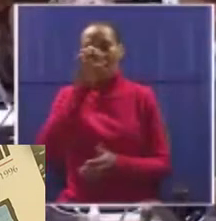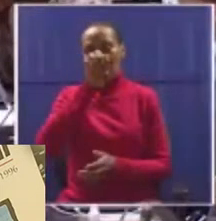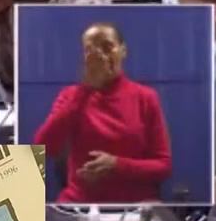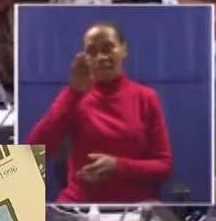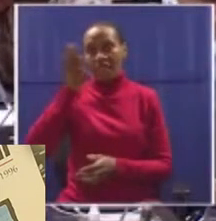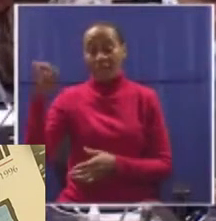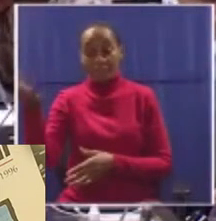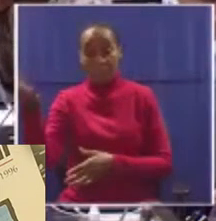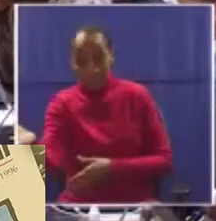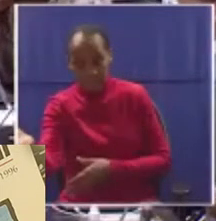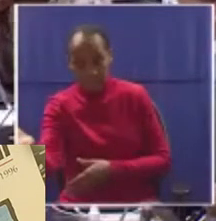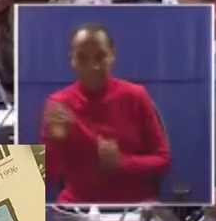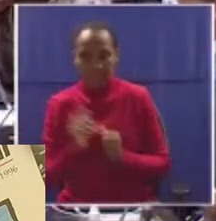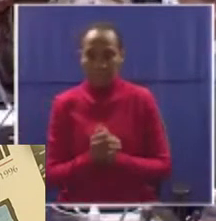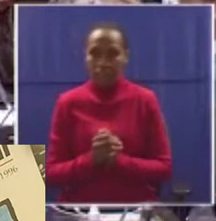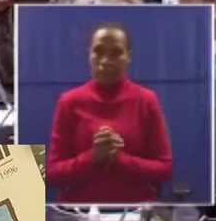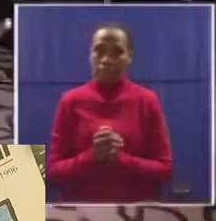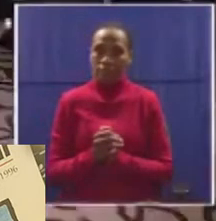eff